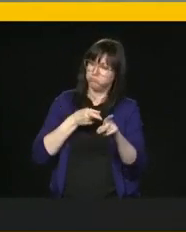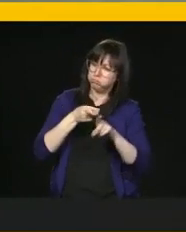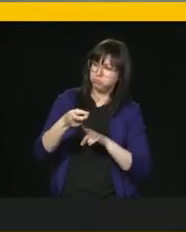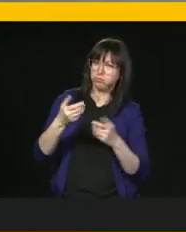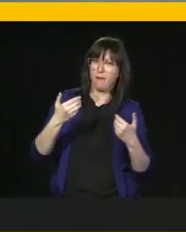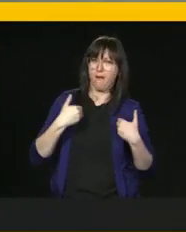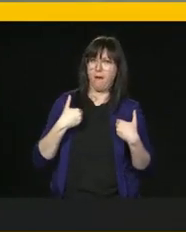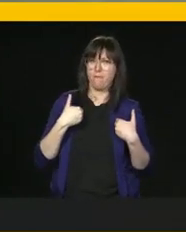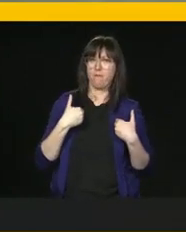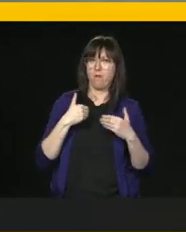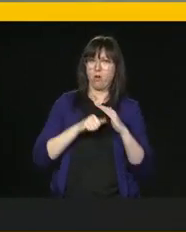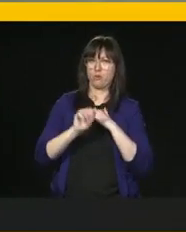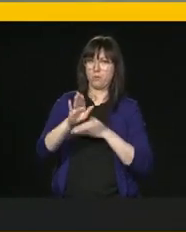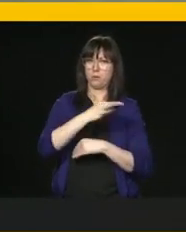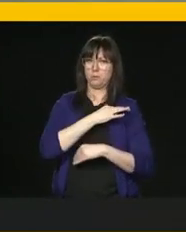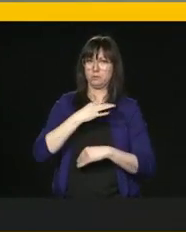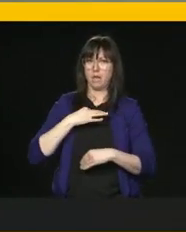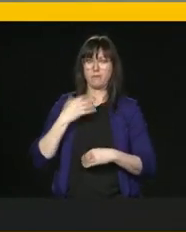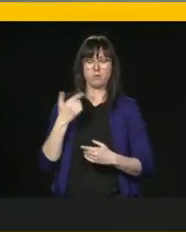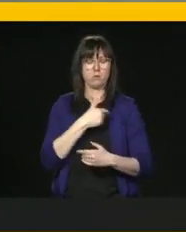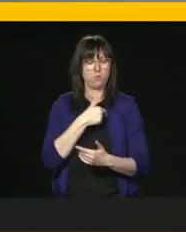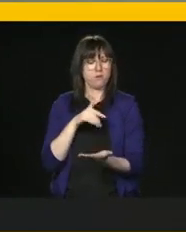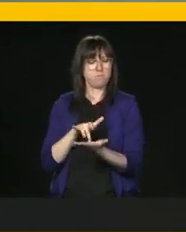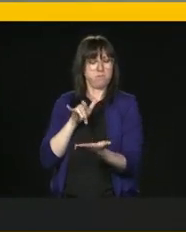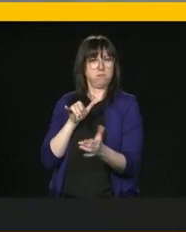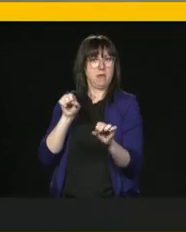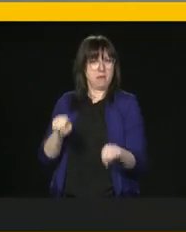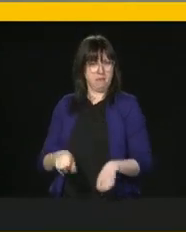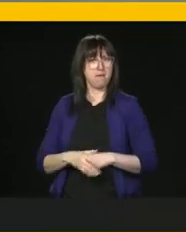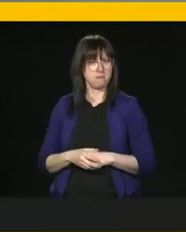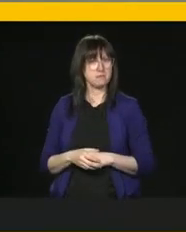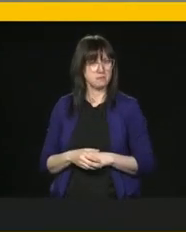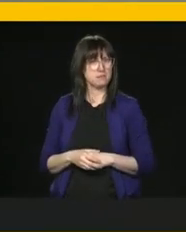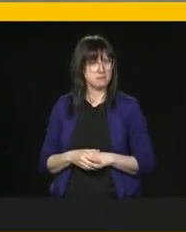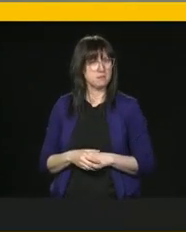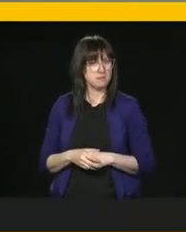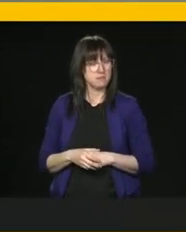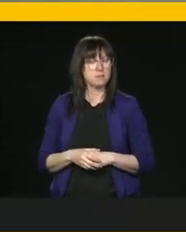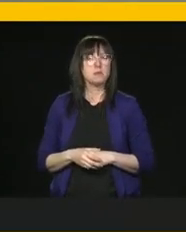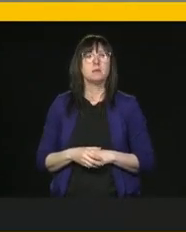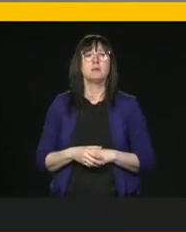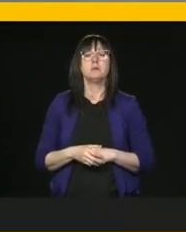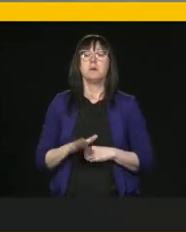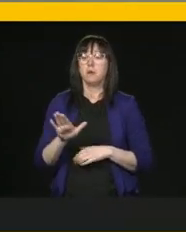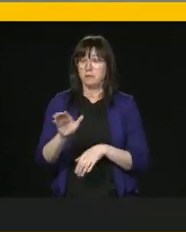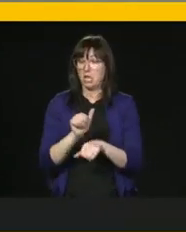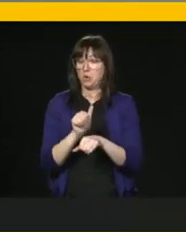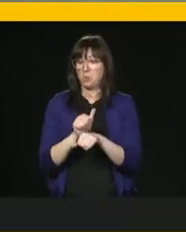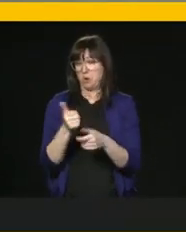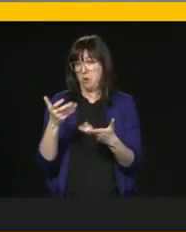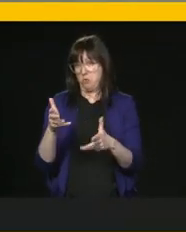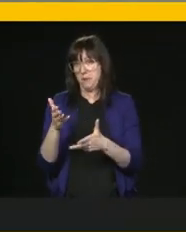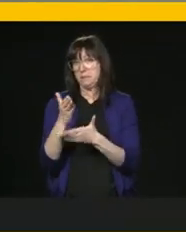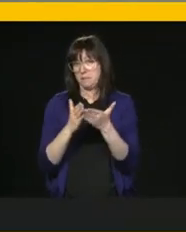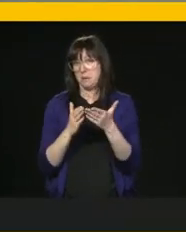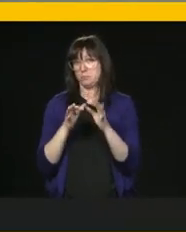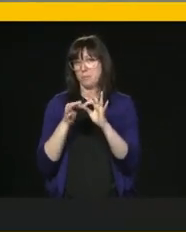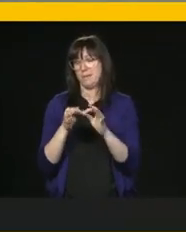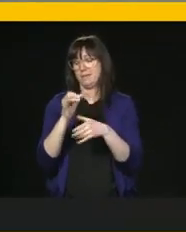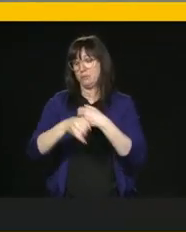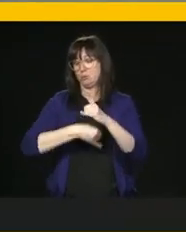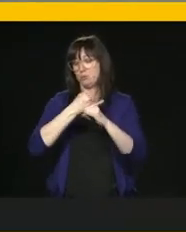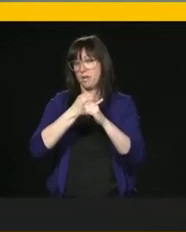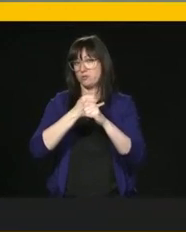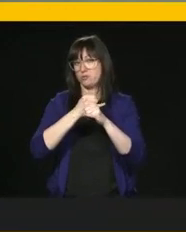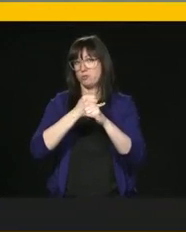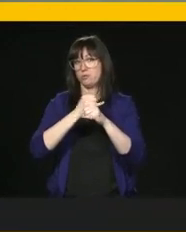used. So while some of the work has been done at looking at the international spread of